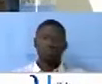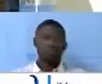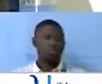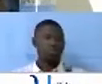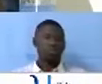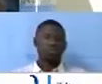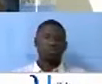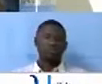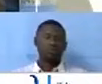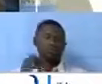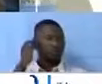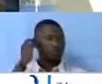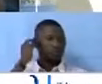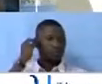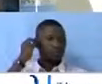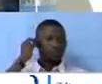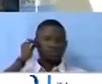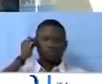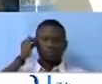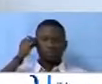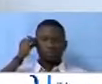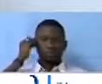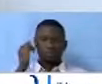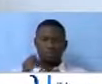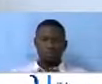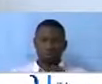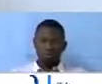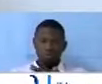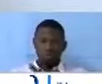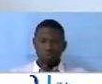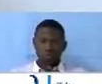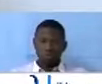deny that? Yes. Wow.